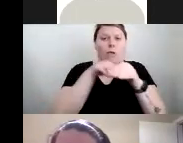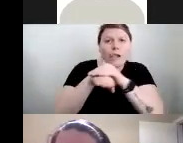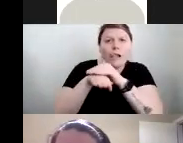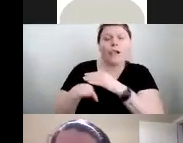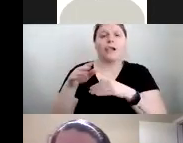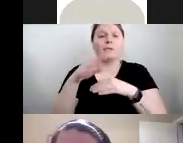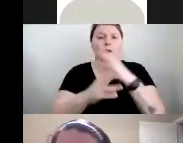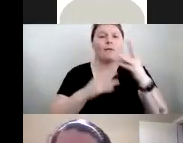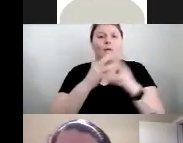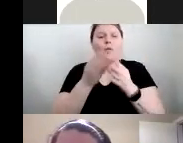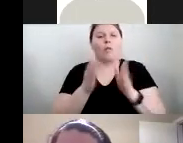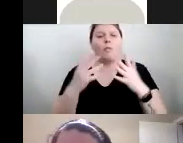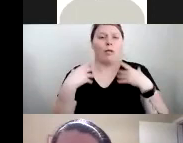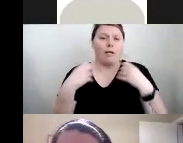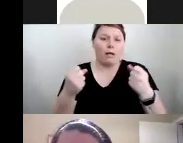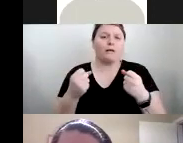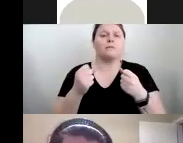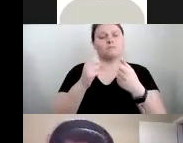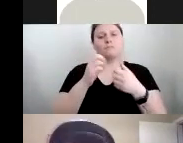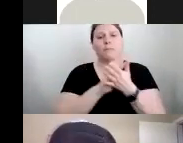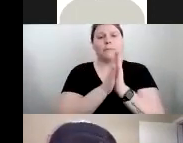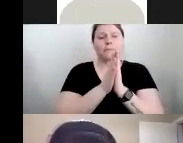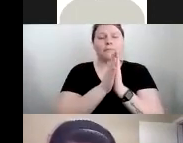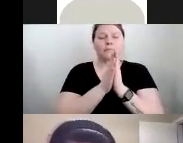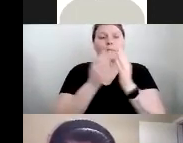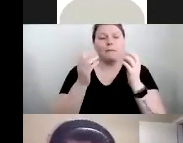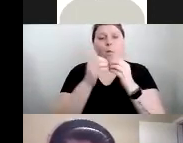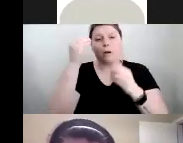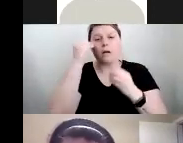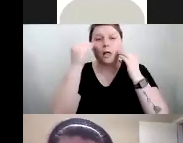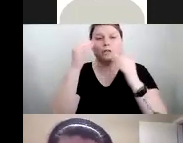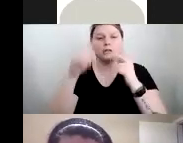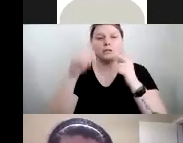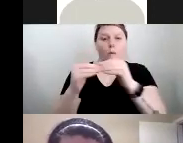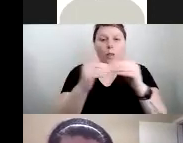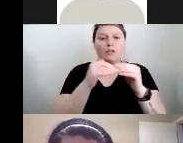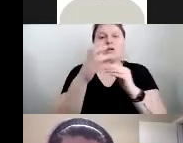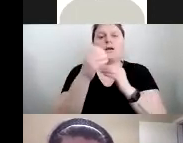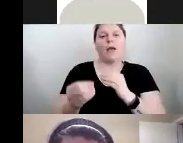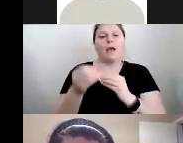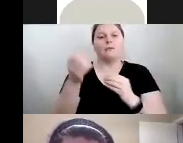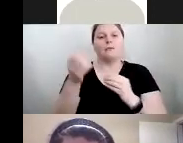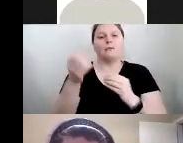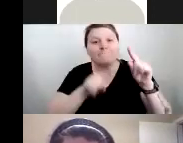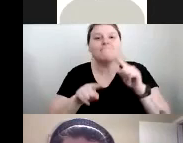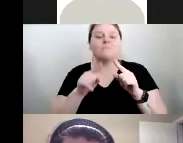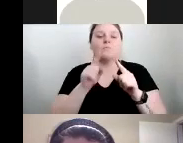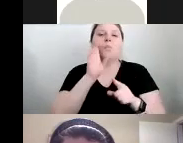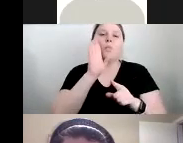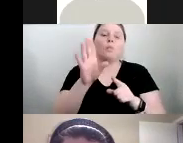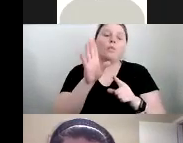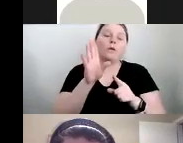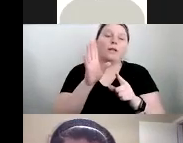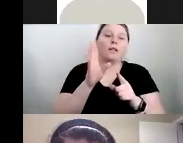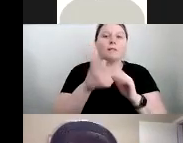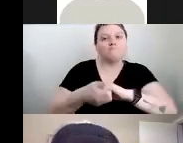to deepen knowledge on equality and mutualism, which garners true collaboration and global health exchange